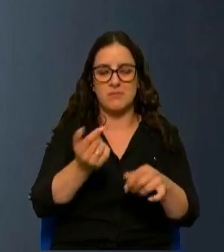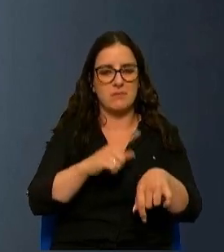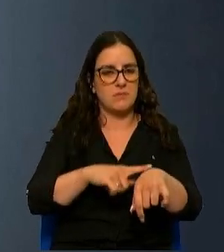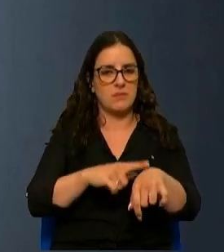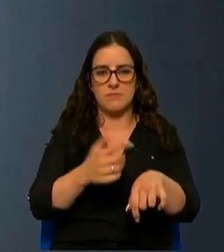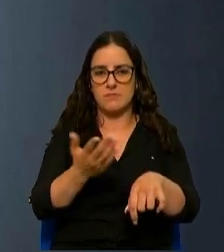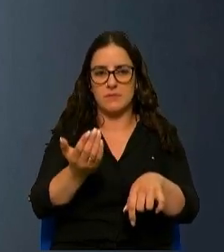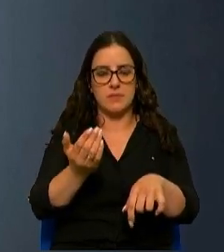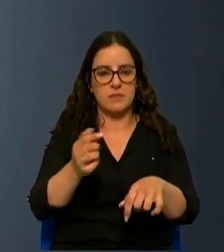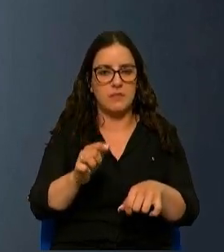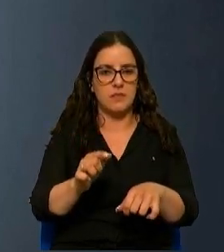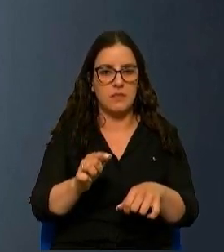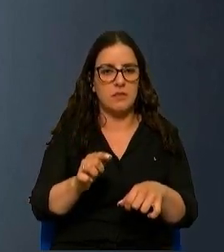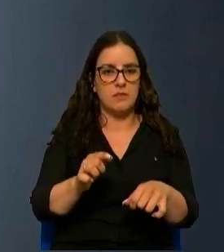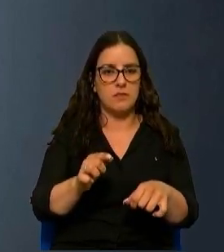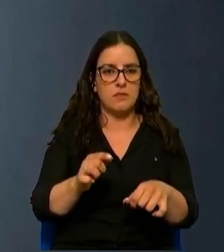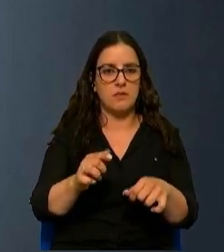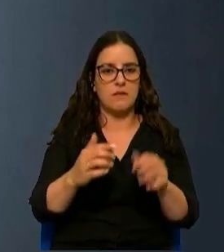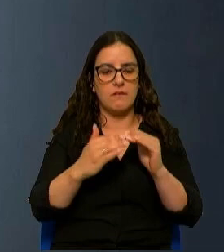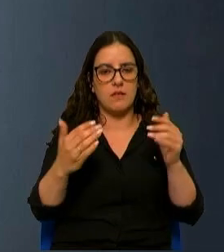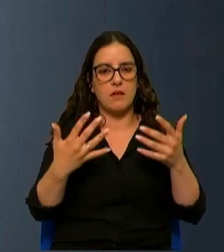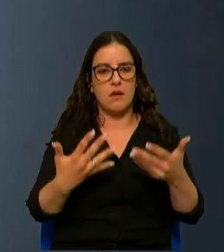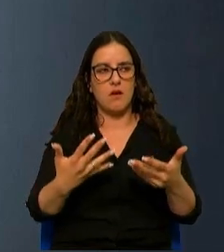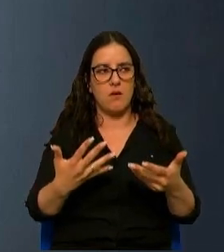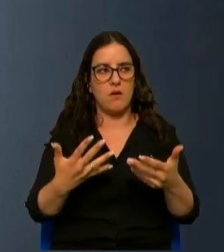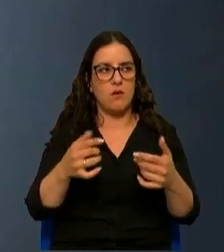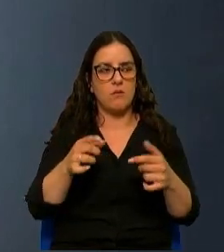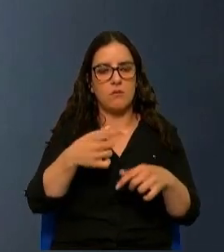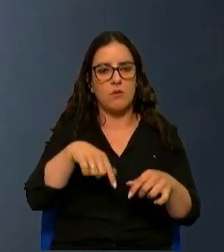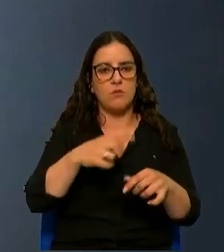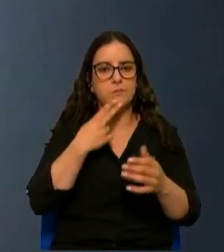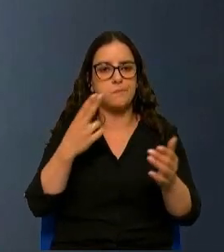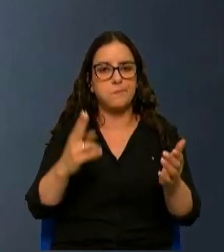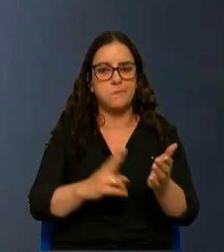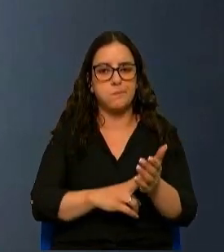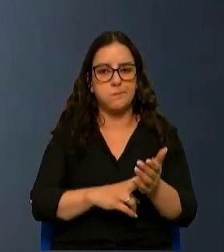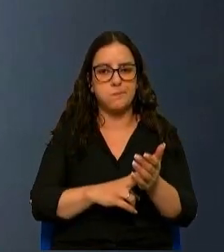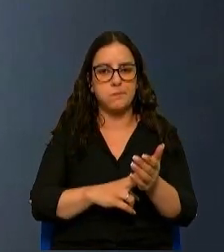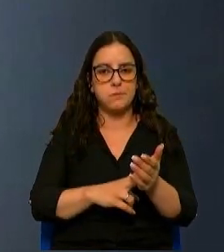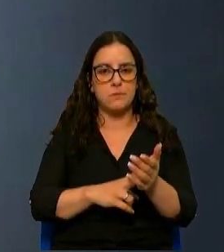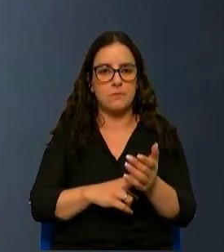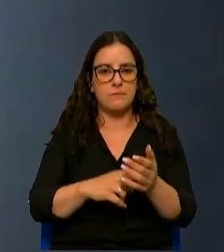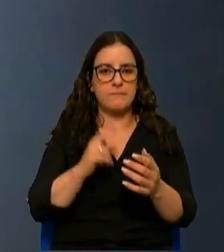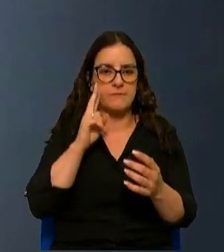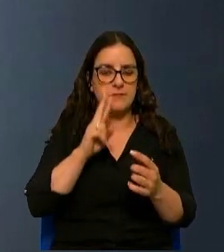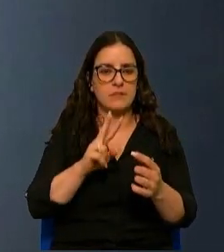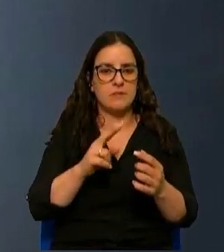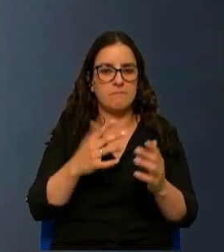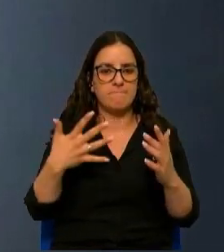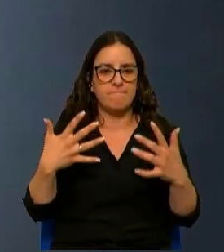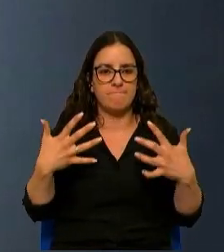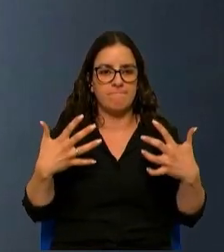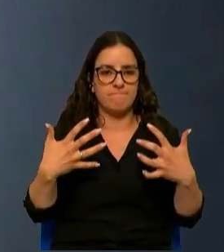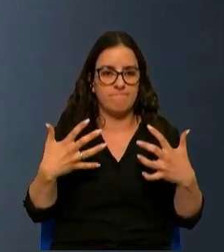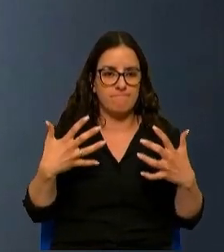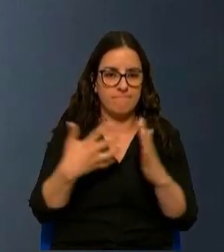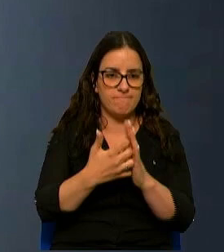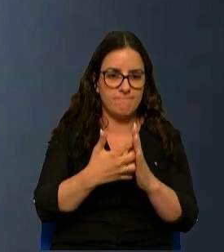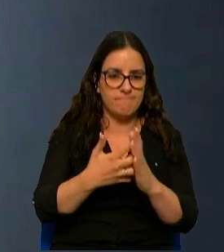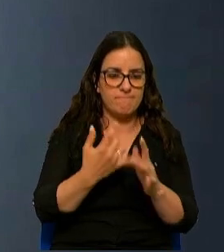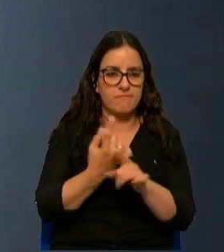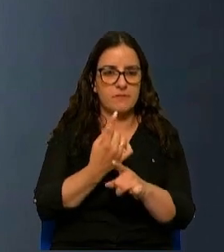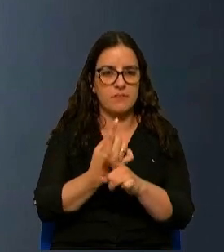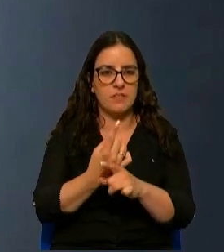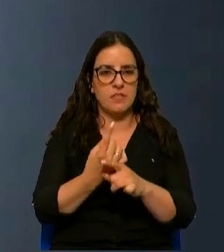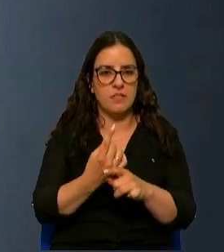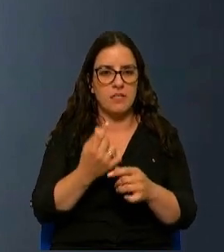current state is at the moment, we're actually seeing a lot of accidents still. We're seeing a lot of autonomous vehicles